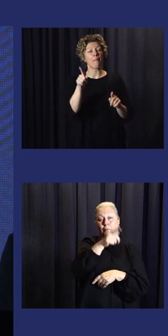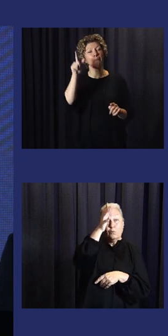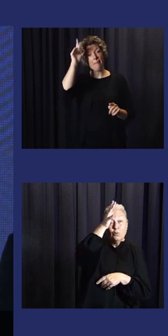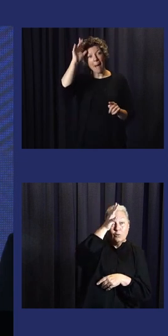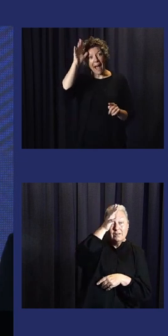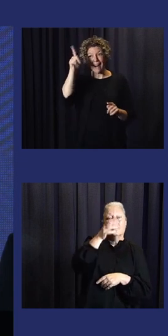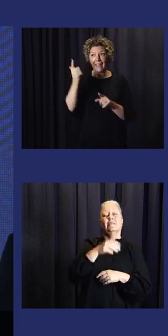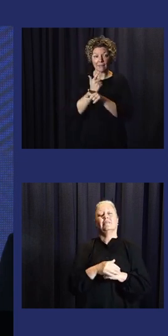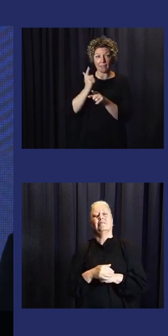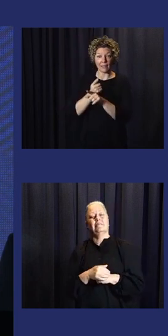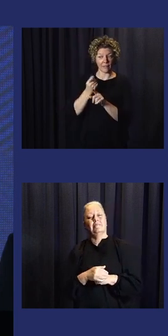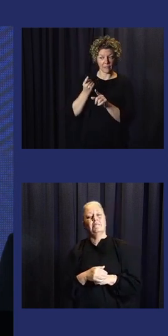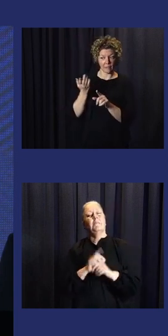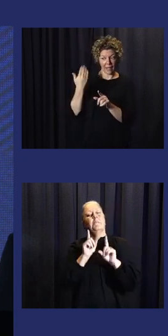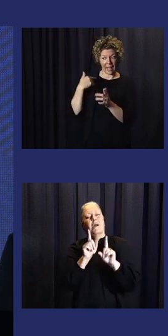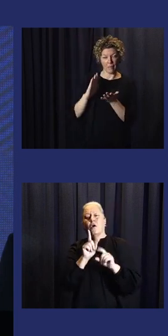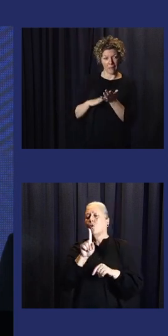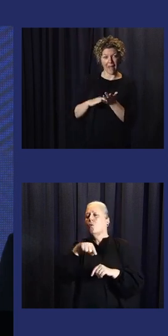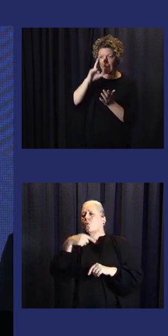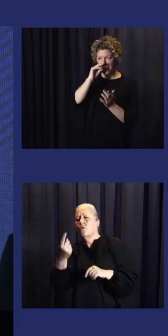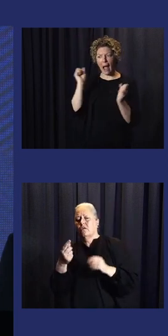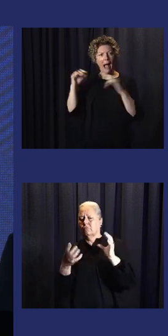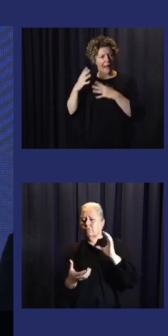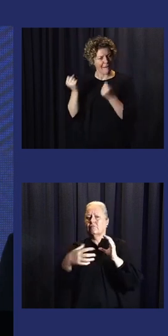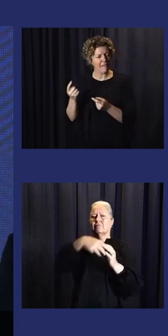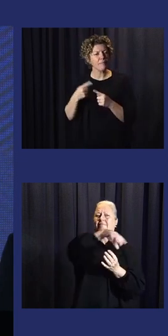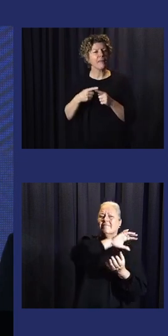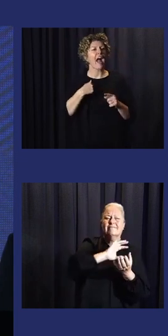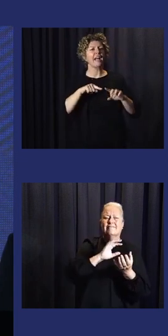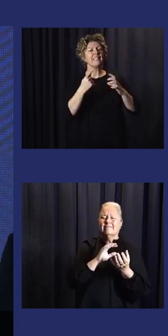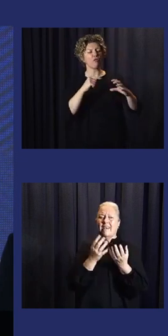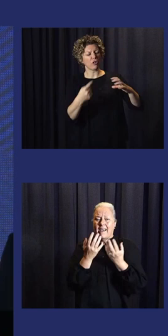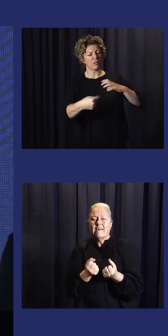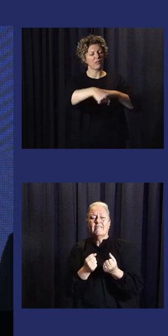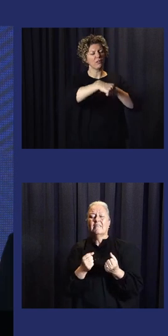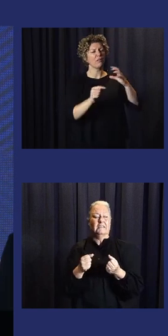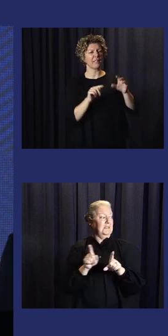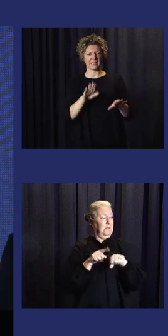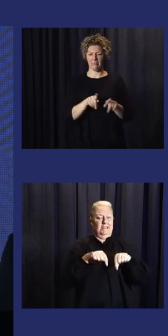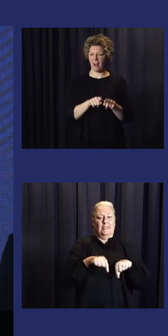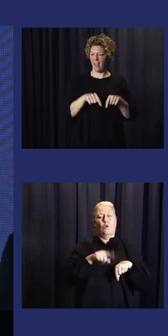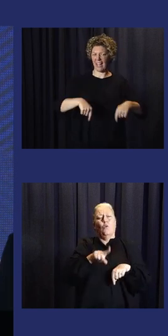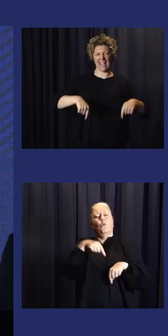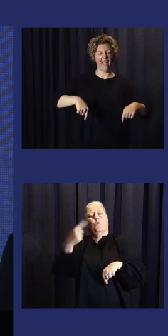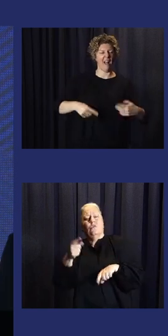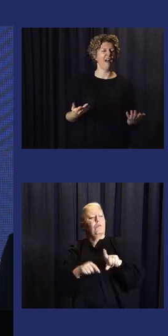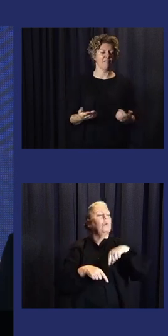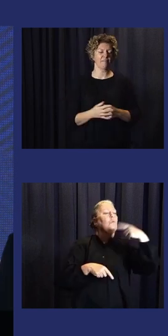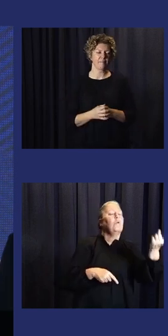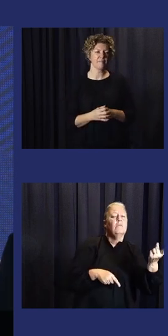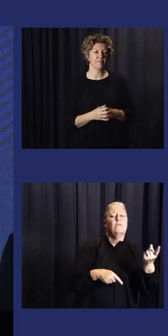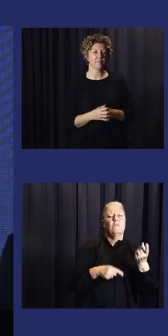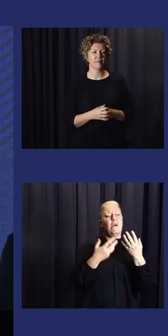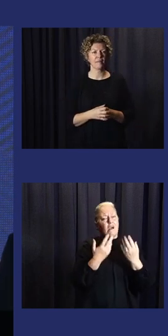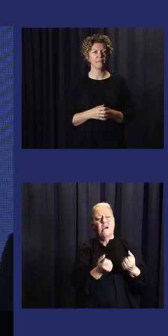Global Platform last month of May, but also in our regional platforms, similar to the APM-CDRR